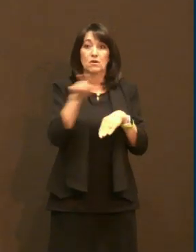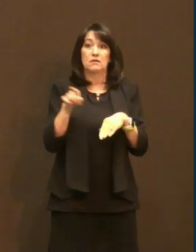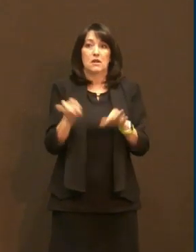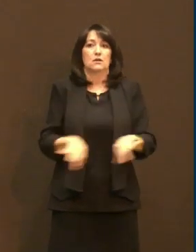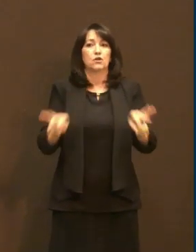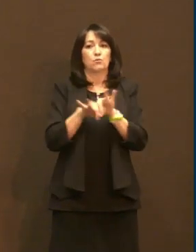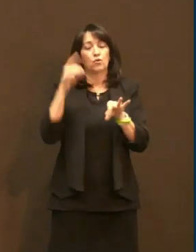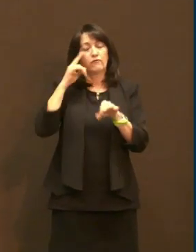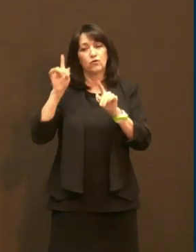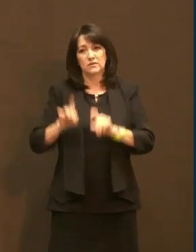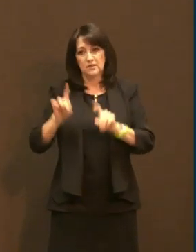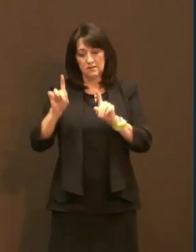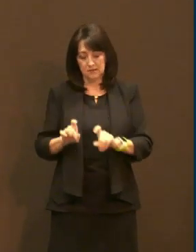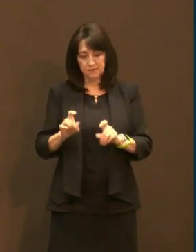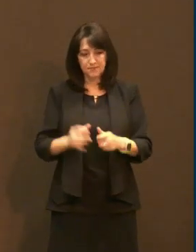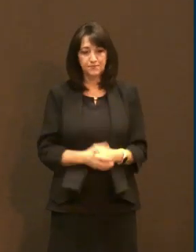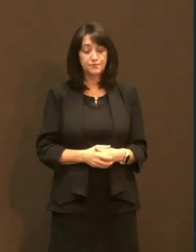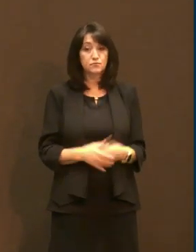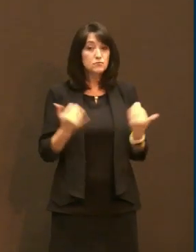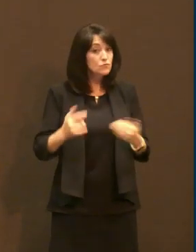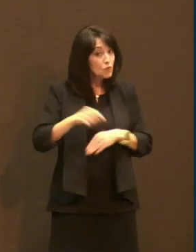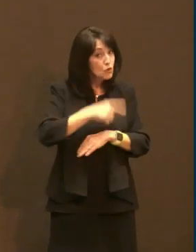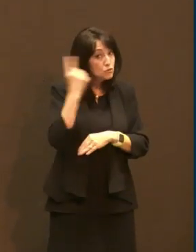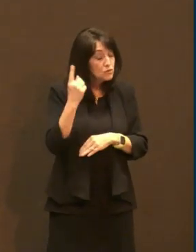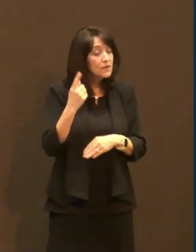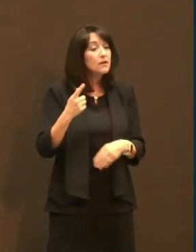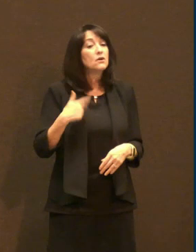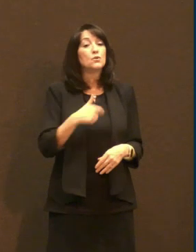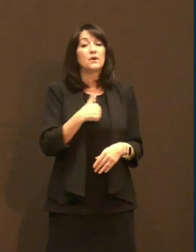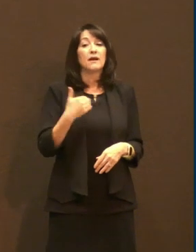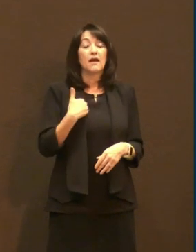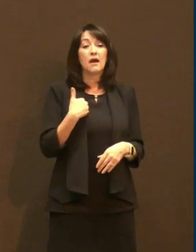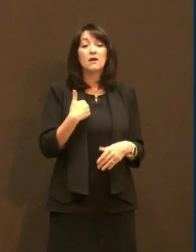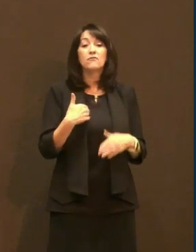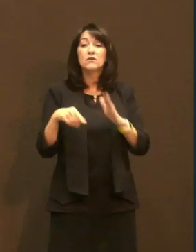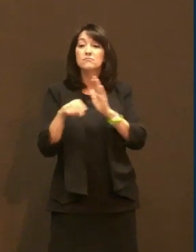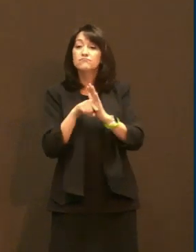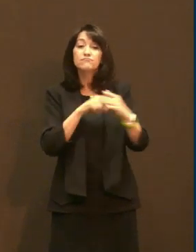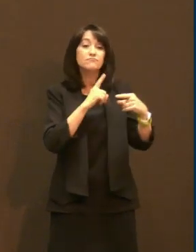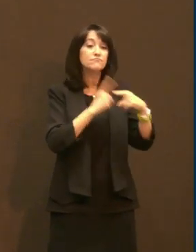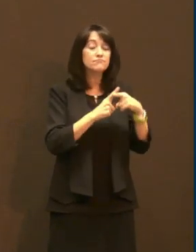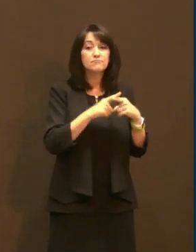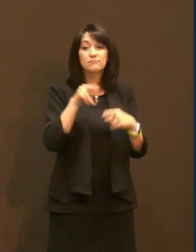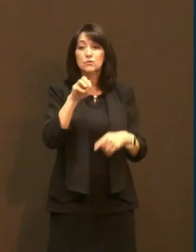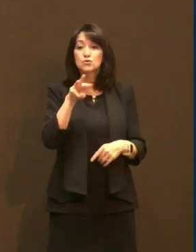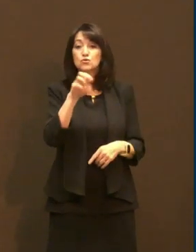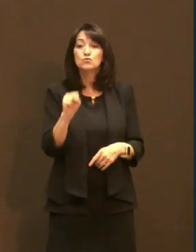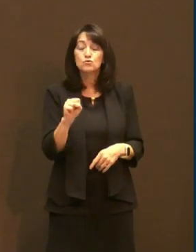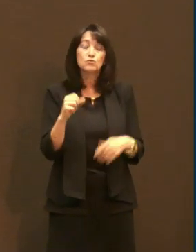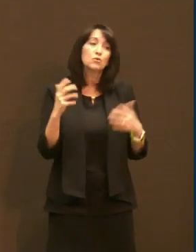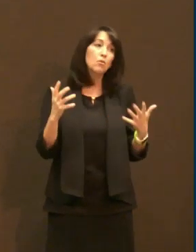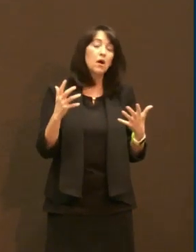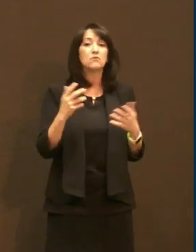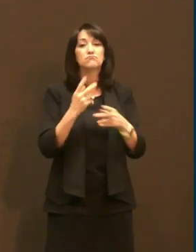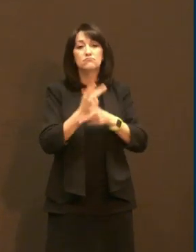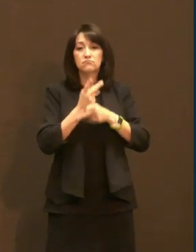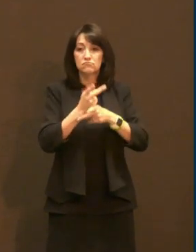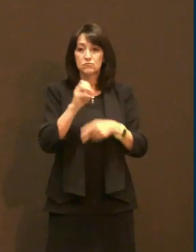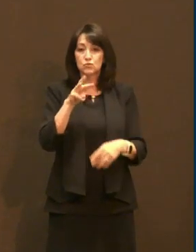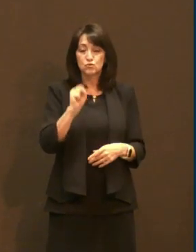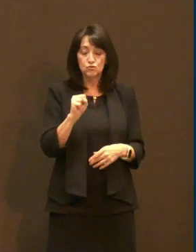good and bad news today, or cautious news, I should say. The good news is that the number of cases, positive